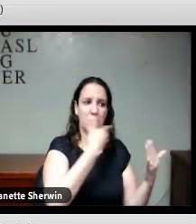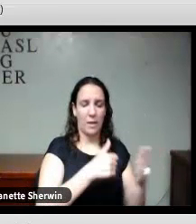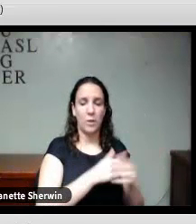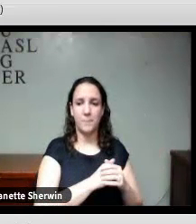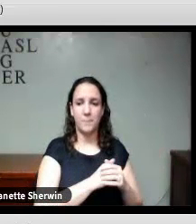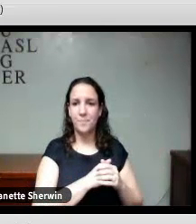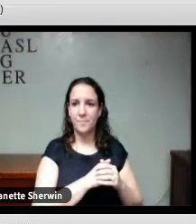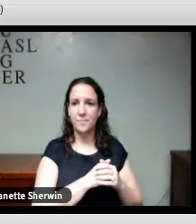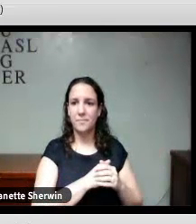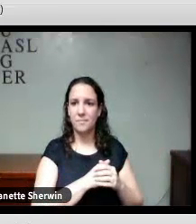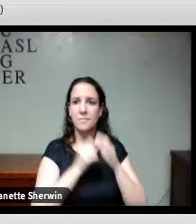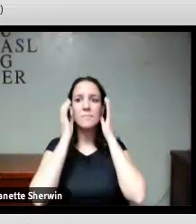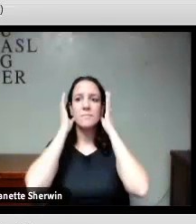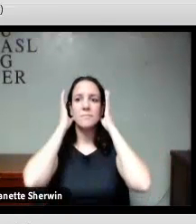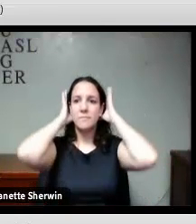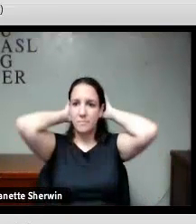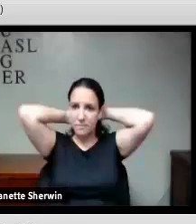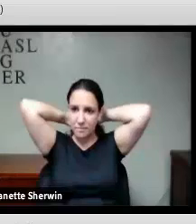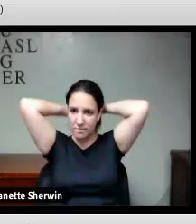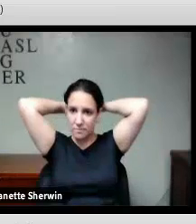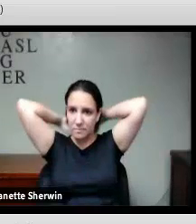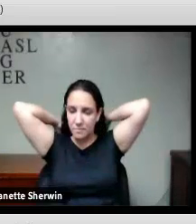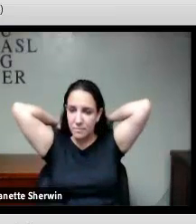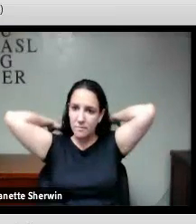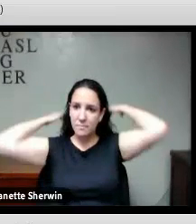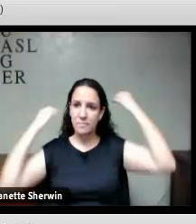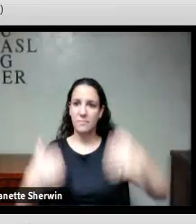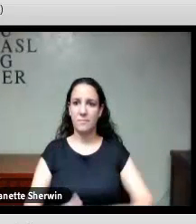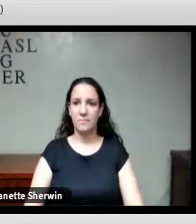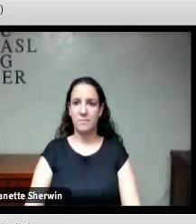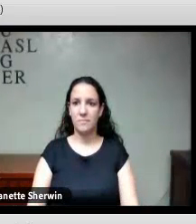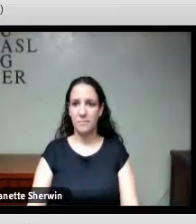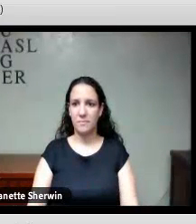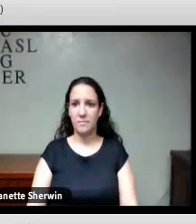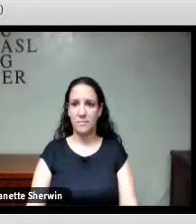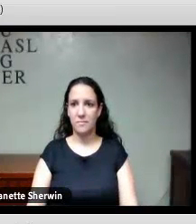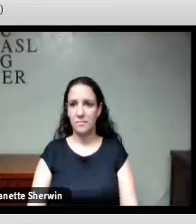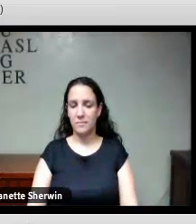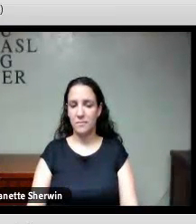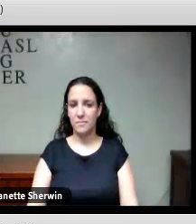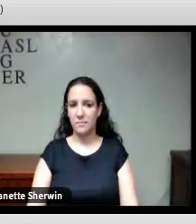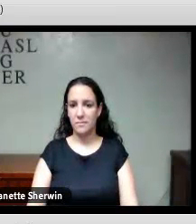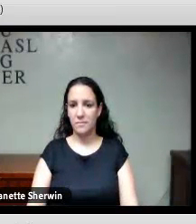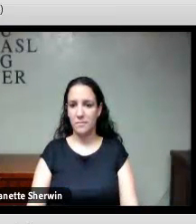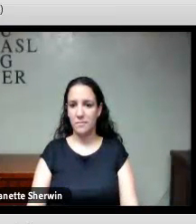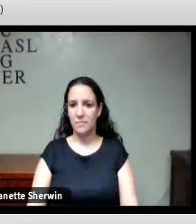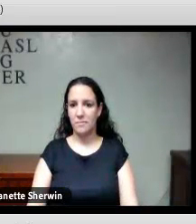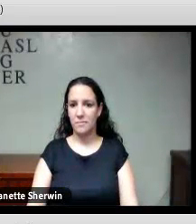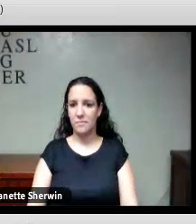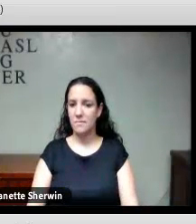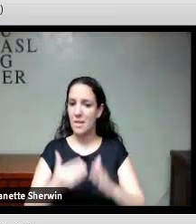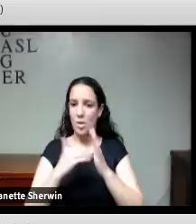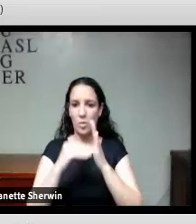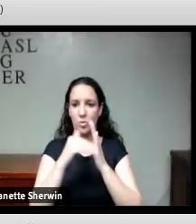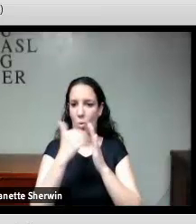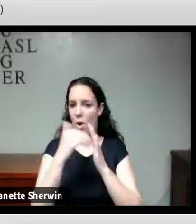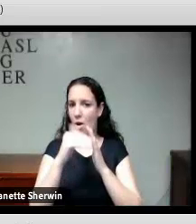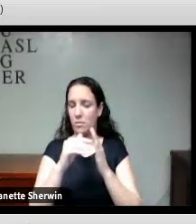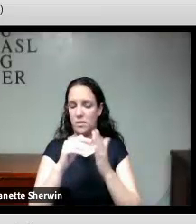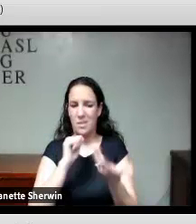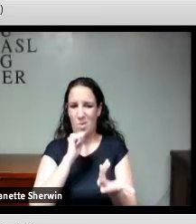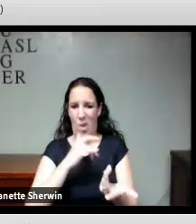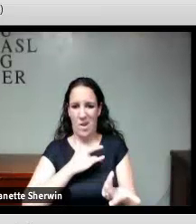I live, the less respected I feel as a customer. I just don't feel that much anymore